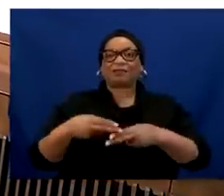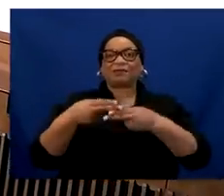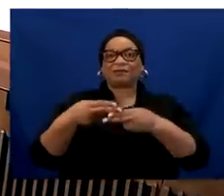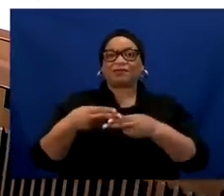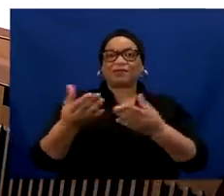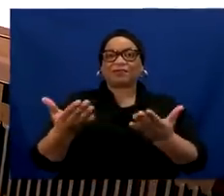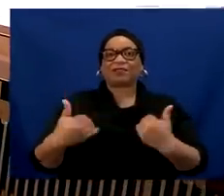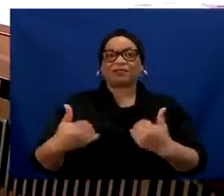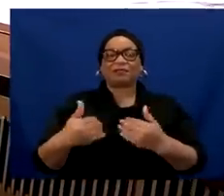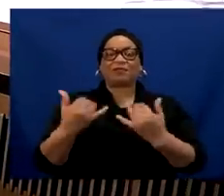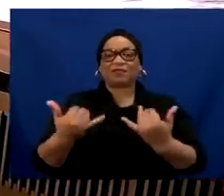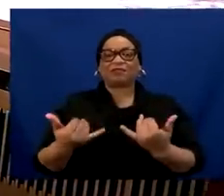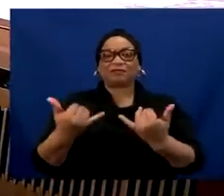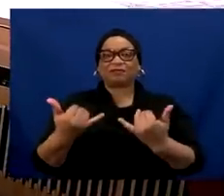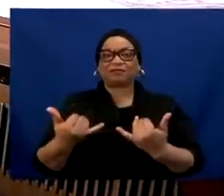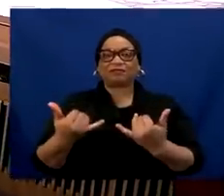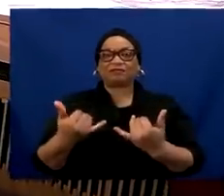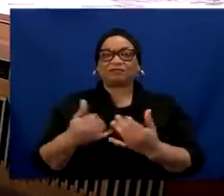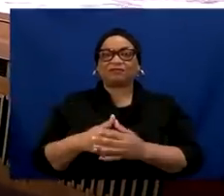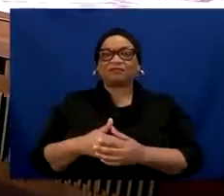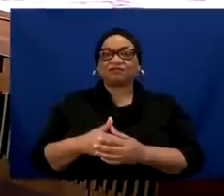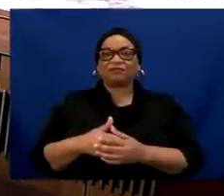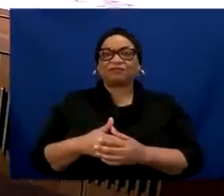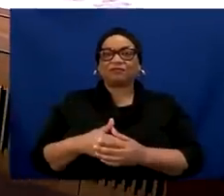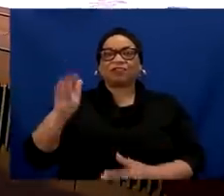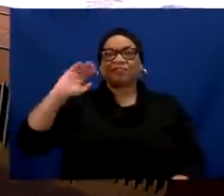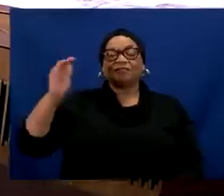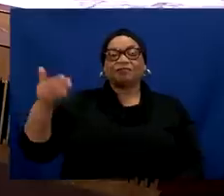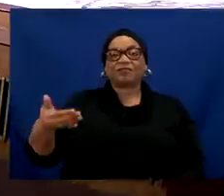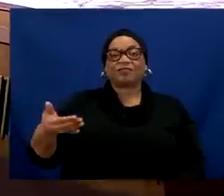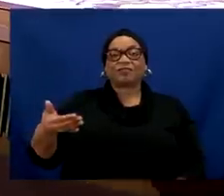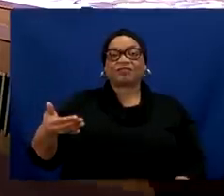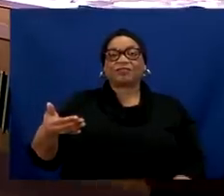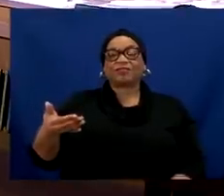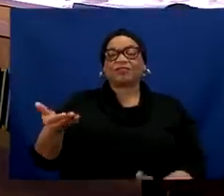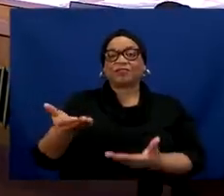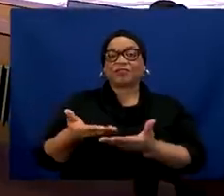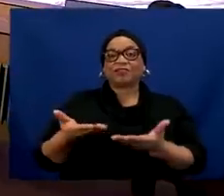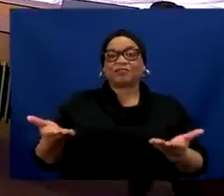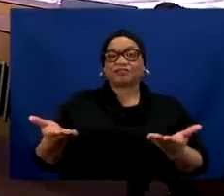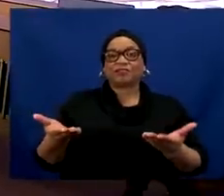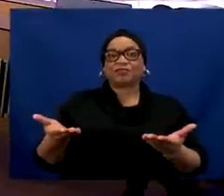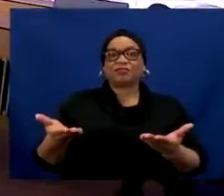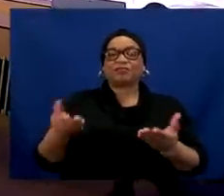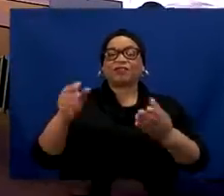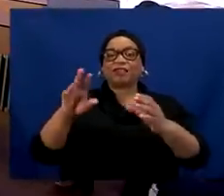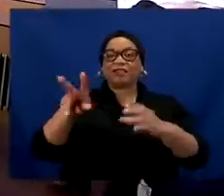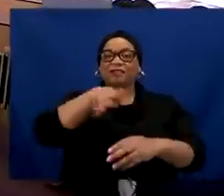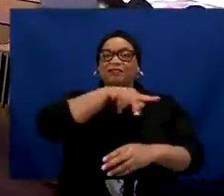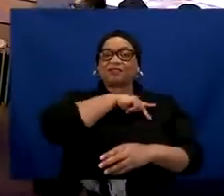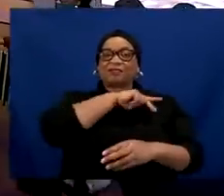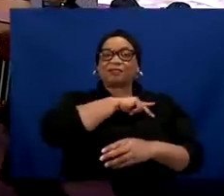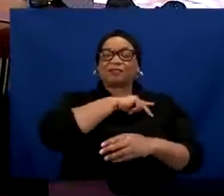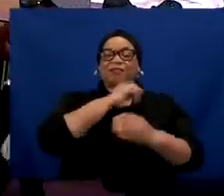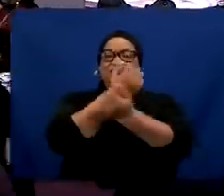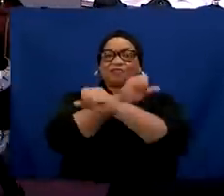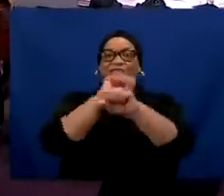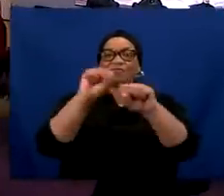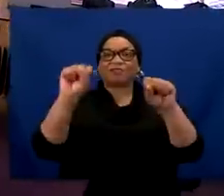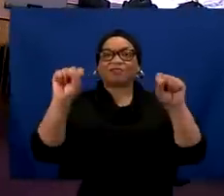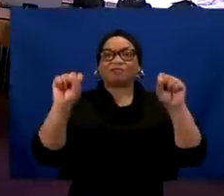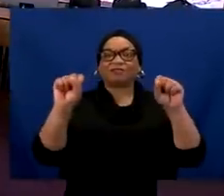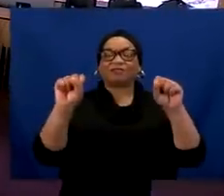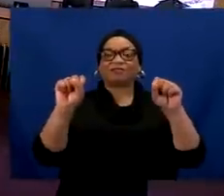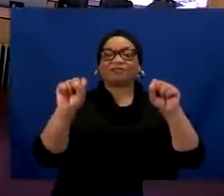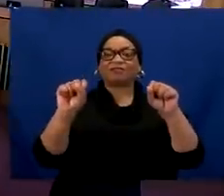way all the way to the front of the room. The invitation is extended to you to accept Jesus Christ as your personal Savior. God bless you, ma'am. Praise God for